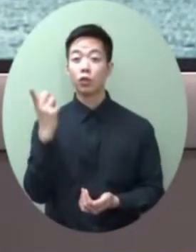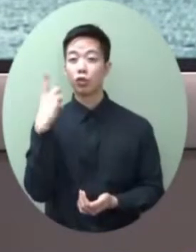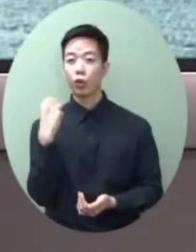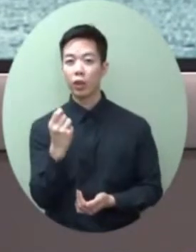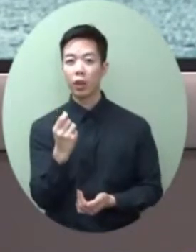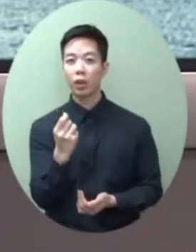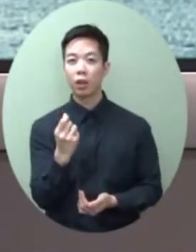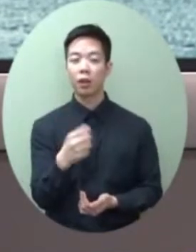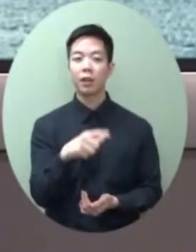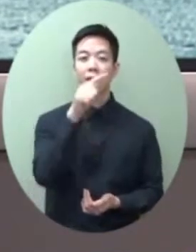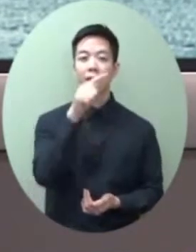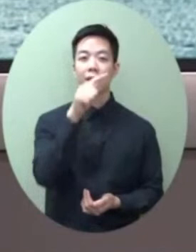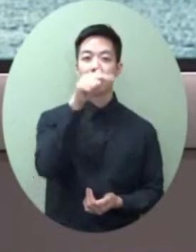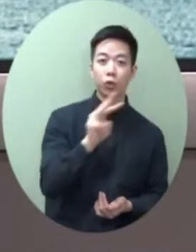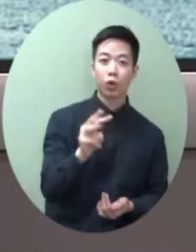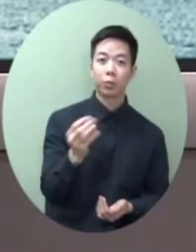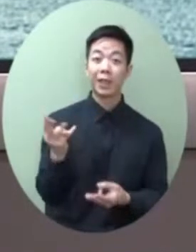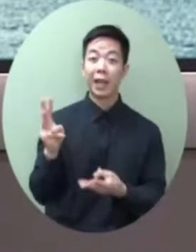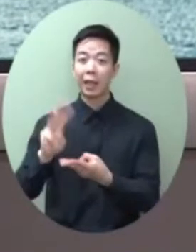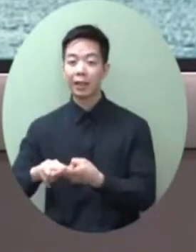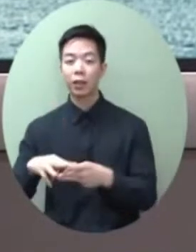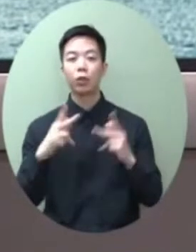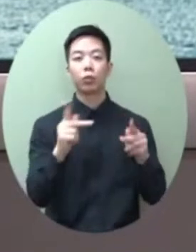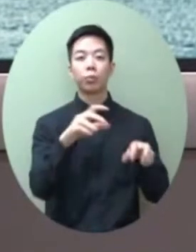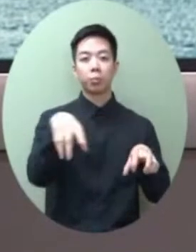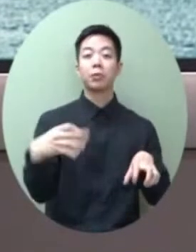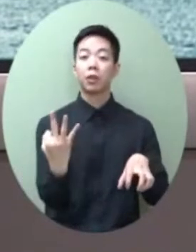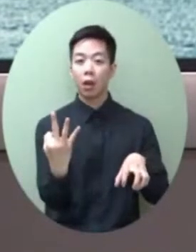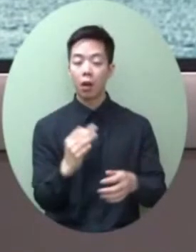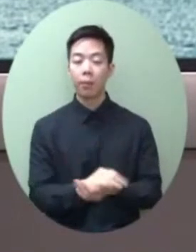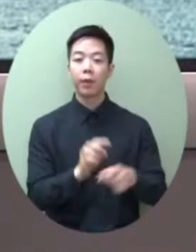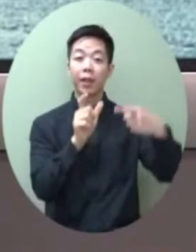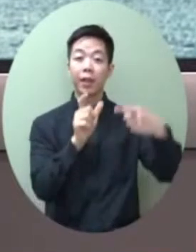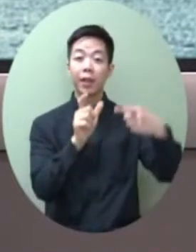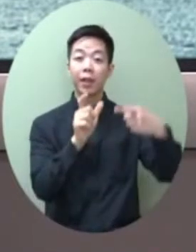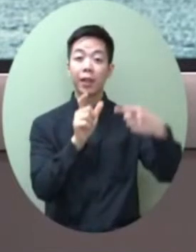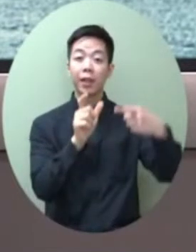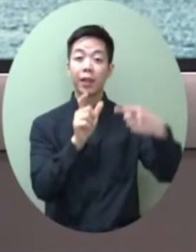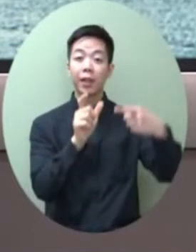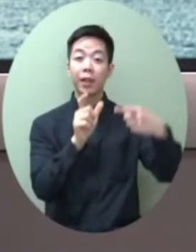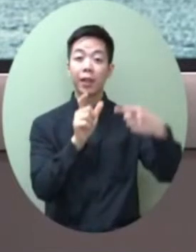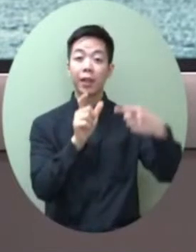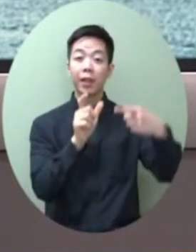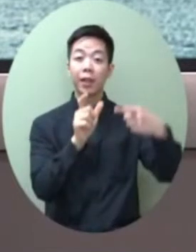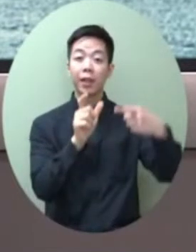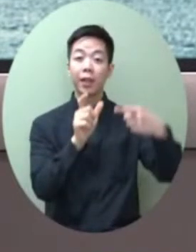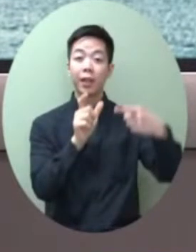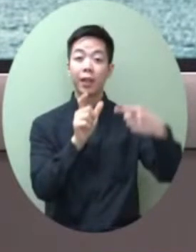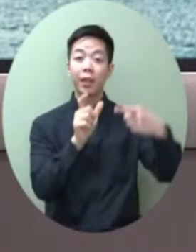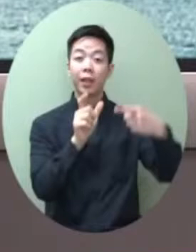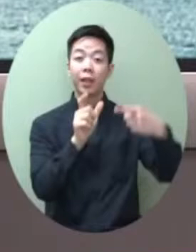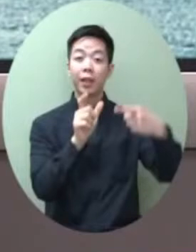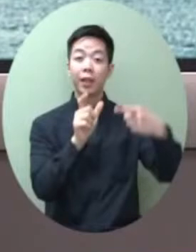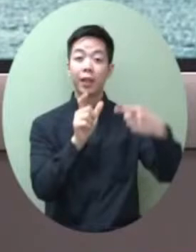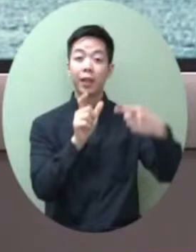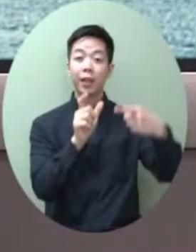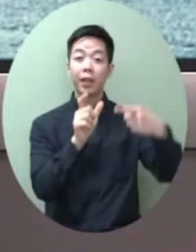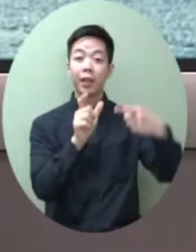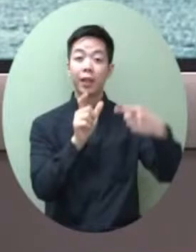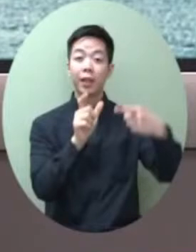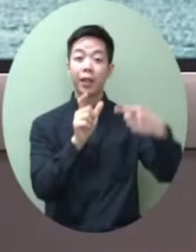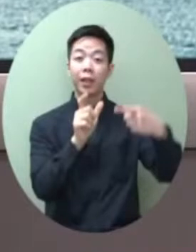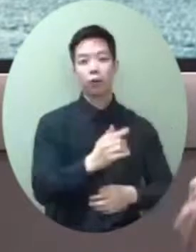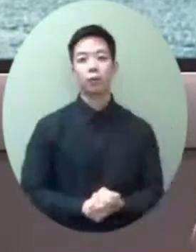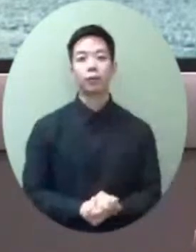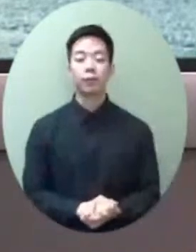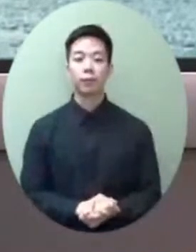the more cases in Samchebu, Shatin, and Chunmun in January, it was Kwaiching, Wong Tai Sin, and the islands.